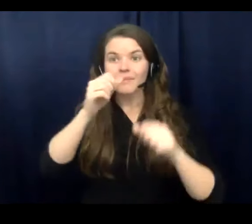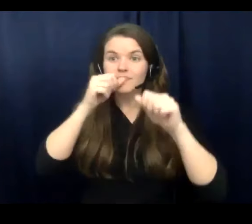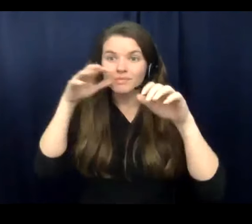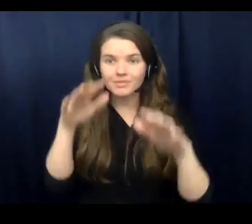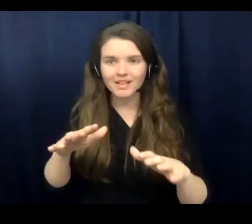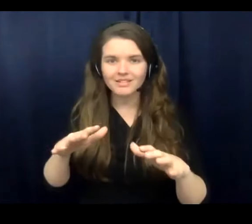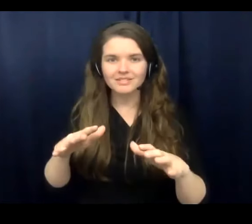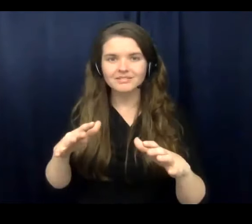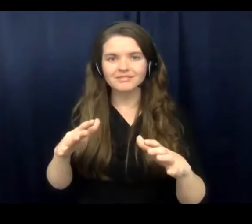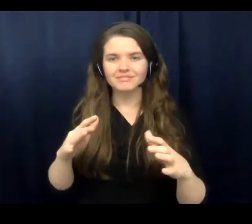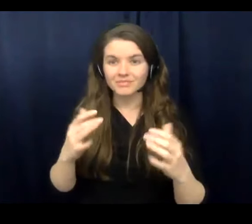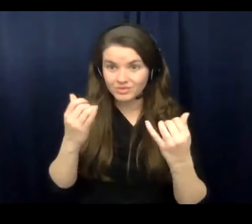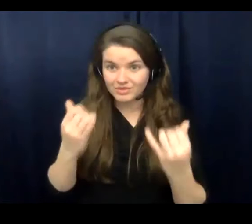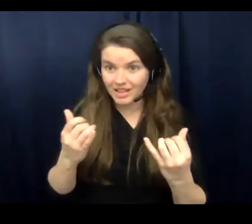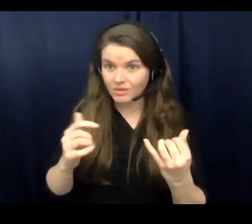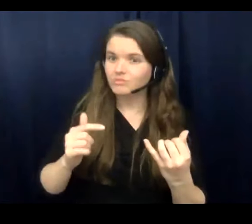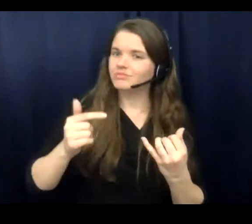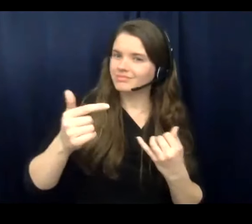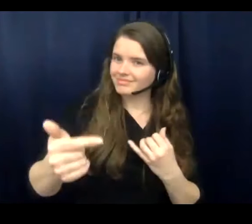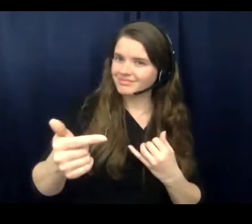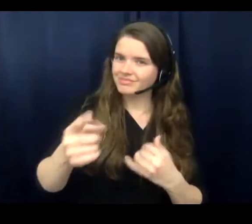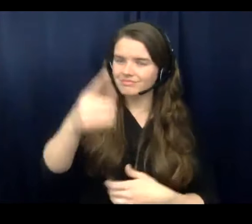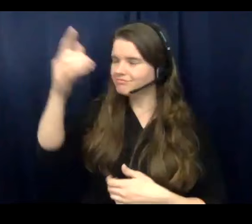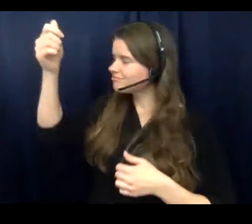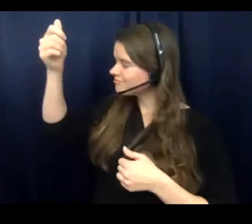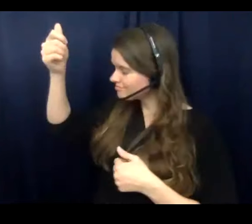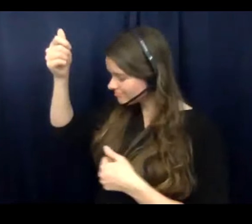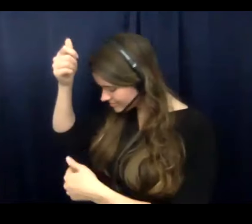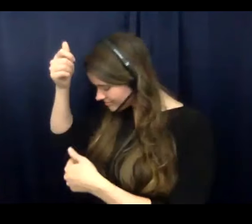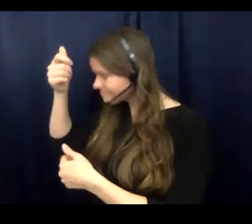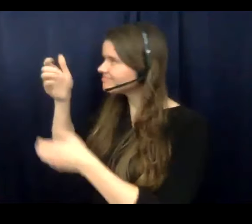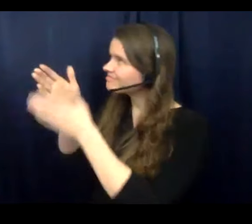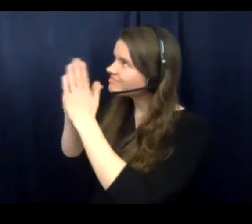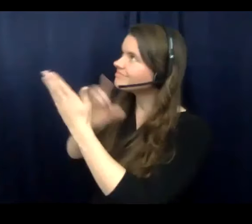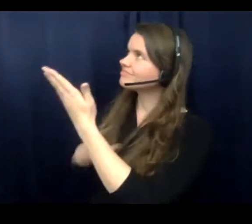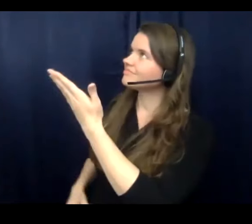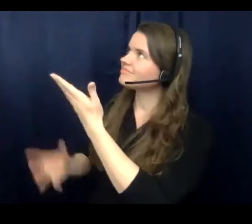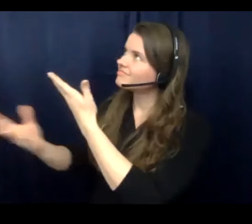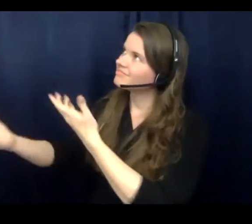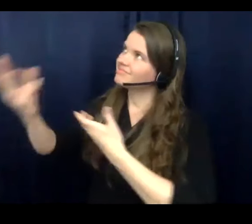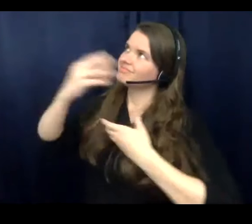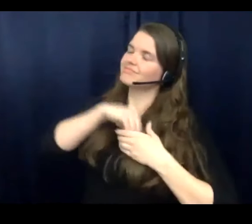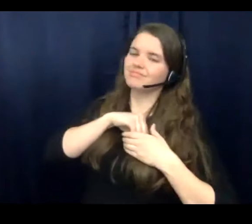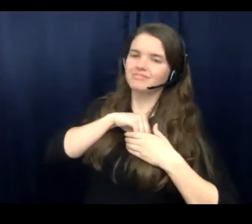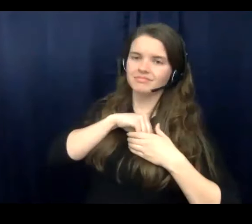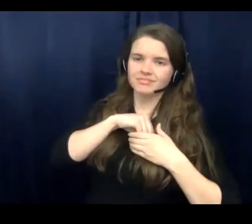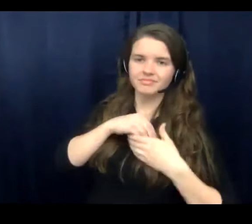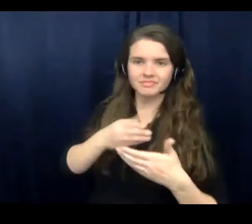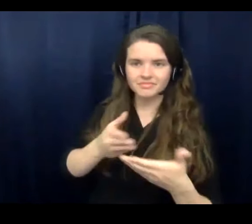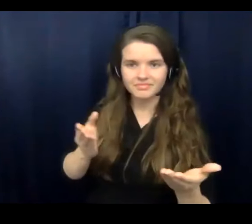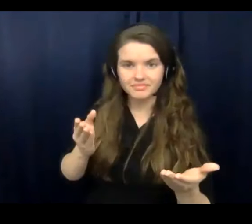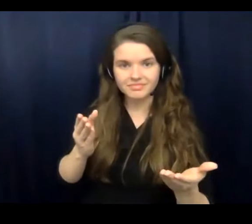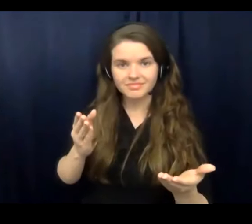could be now. Surrender to him and ask the Lord Jesus to come and live inside of you. And the reason